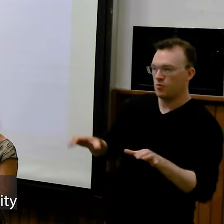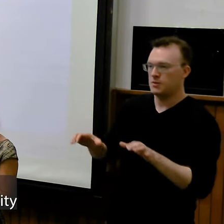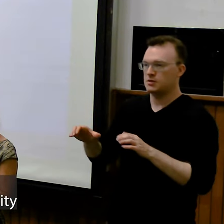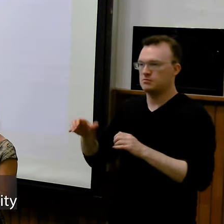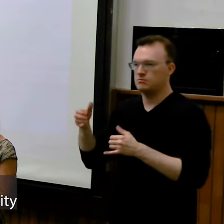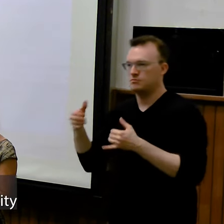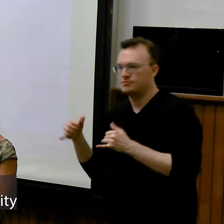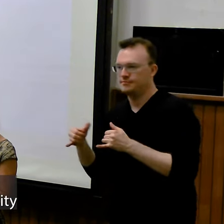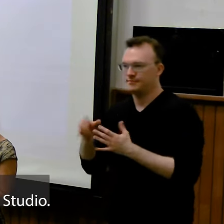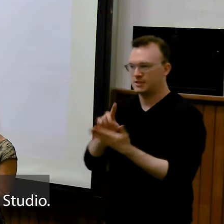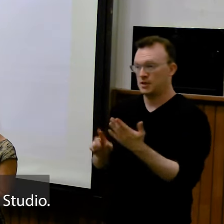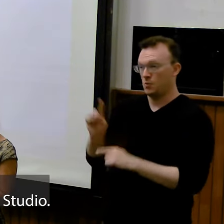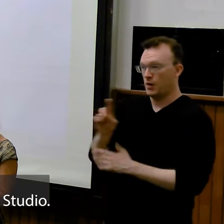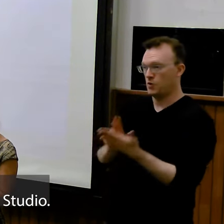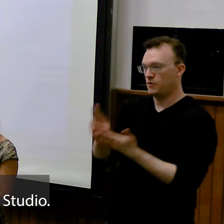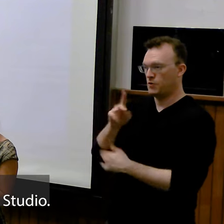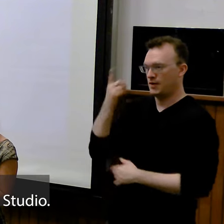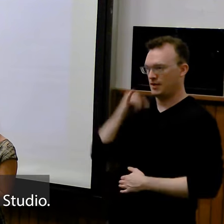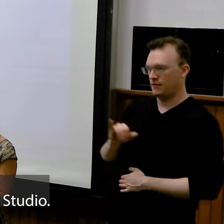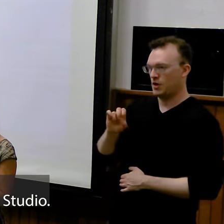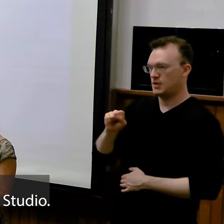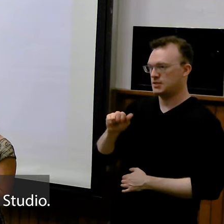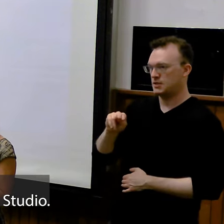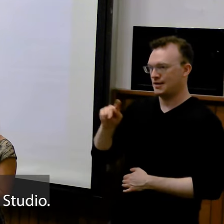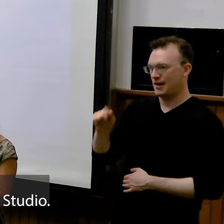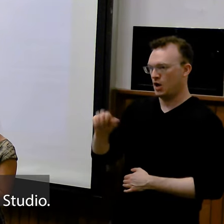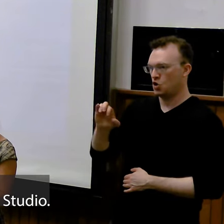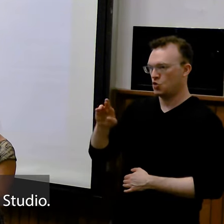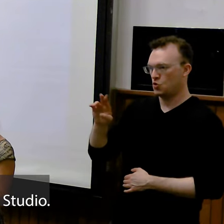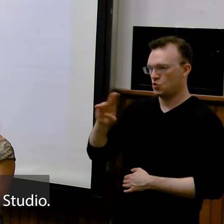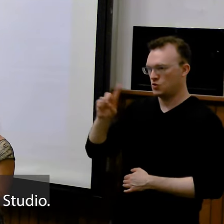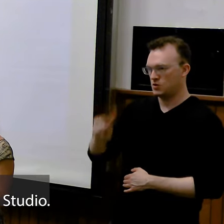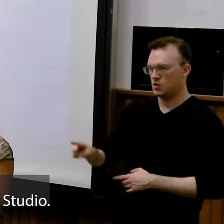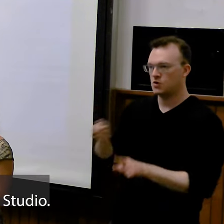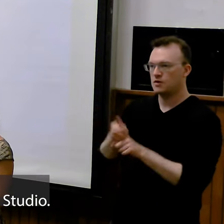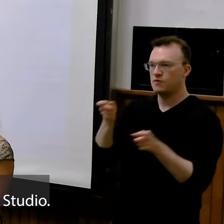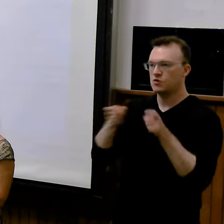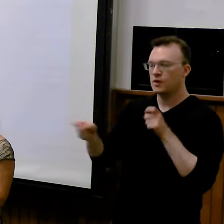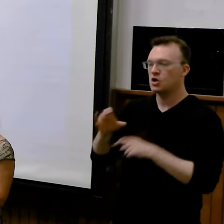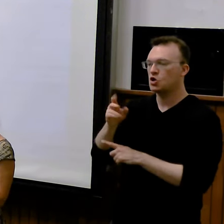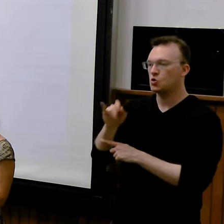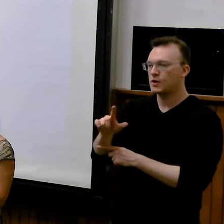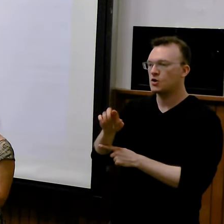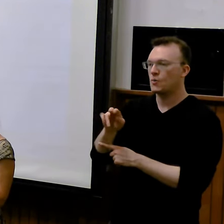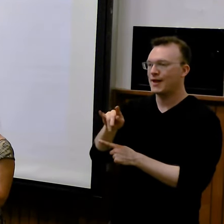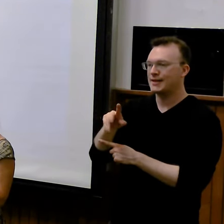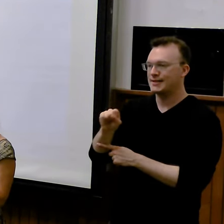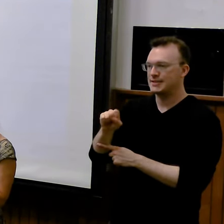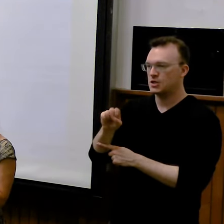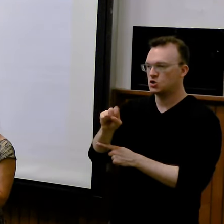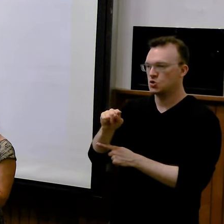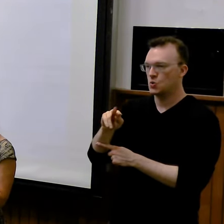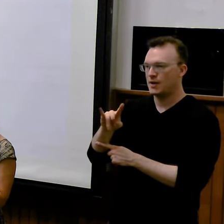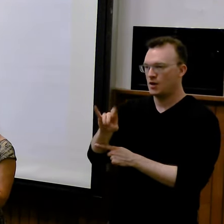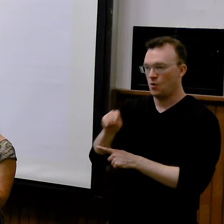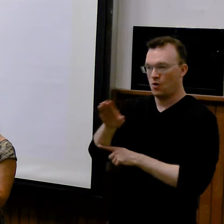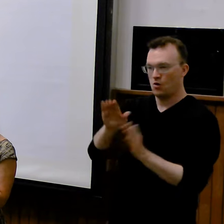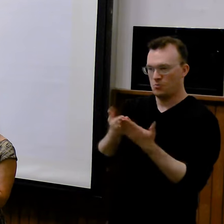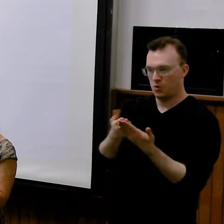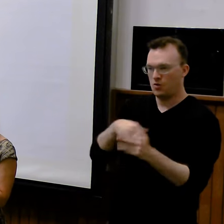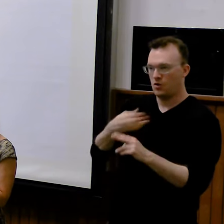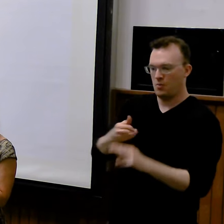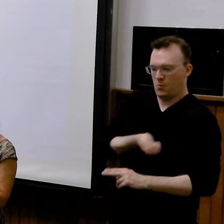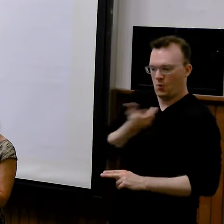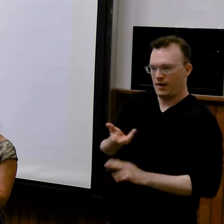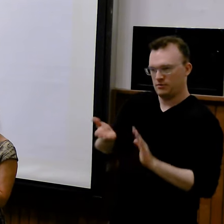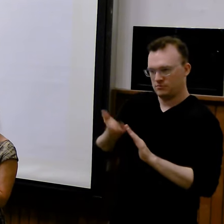and ethnic studies at the University of California, Santa Cruz, where she directs the Critical Realities Studio. Her book, Poetic